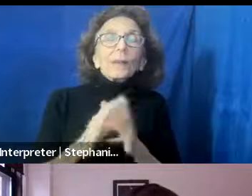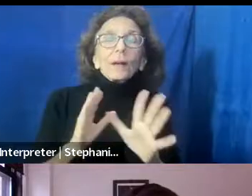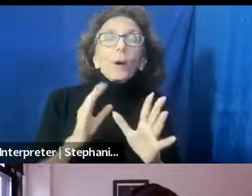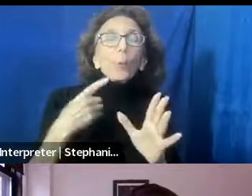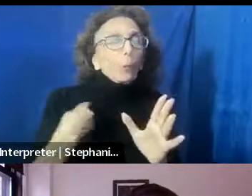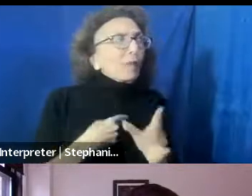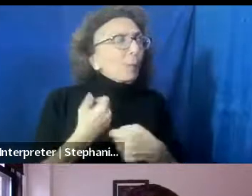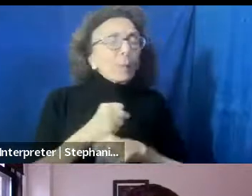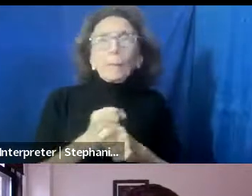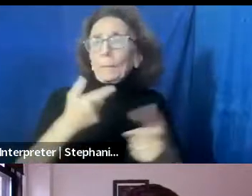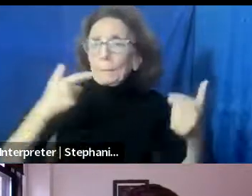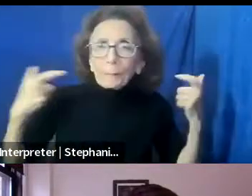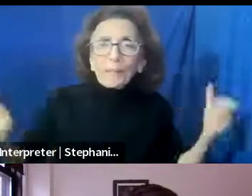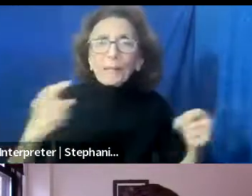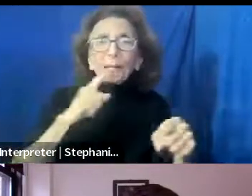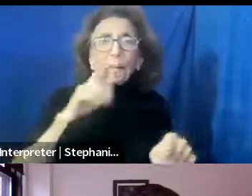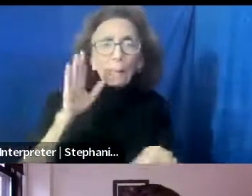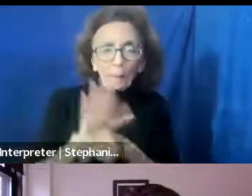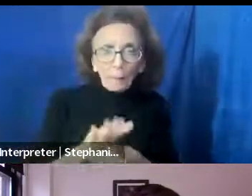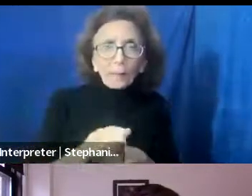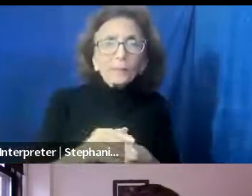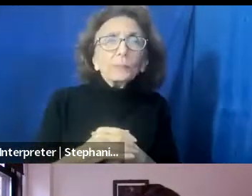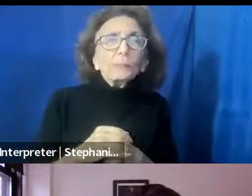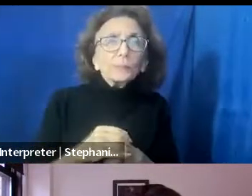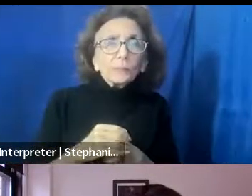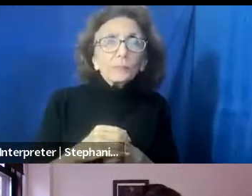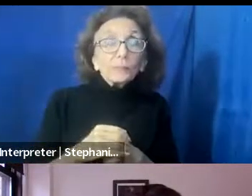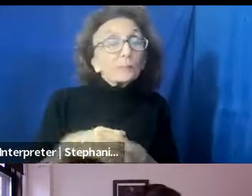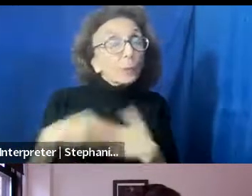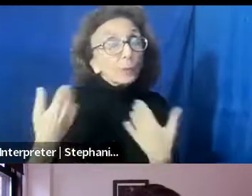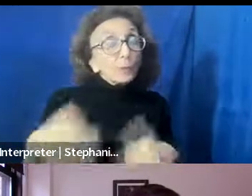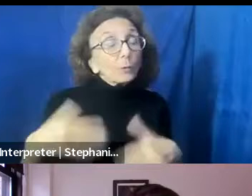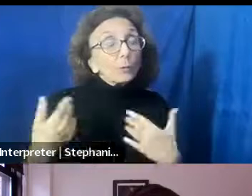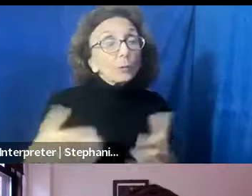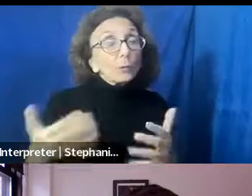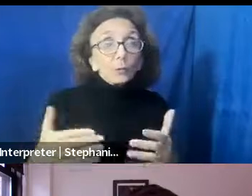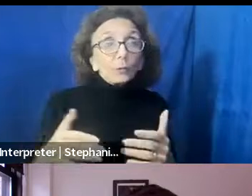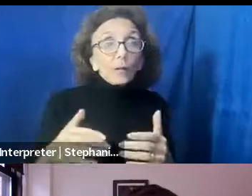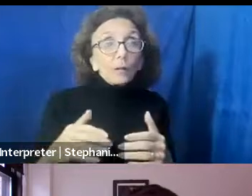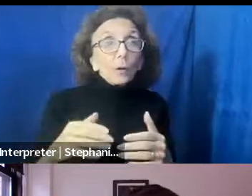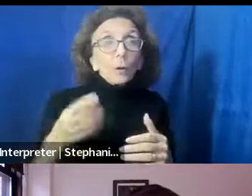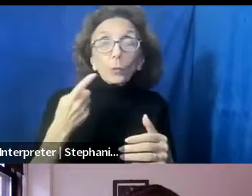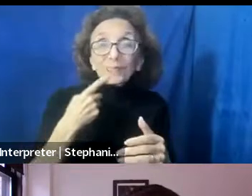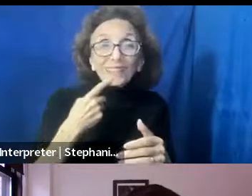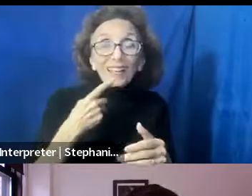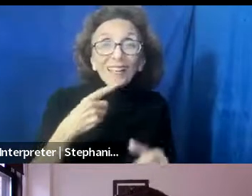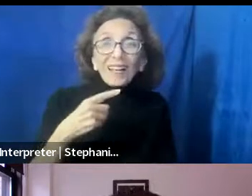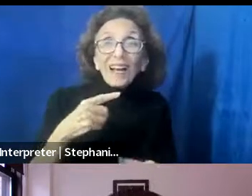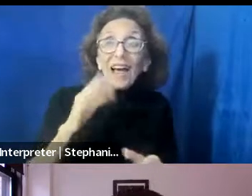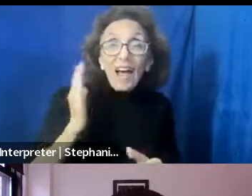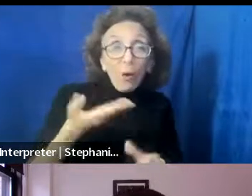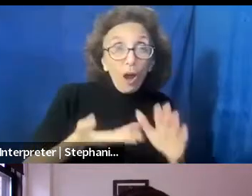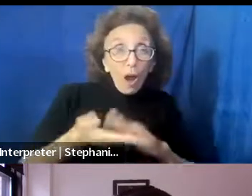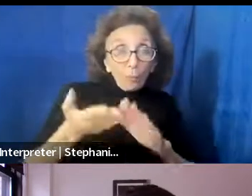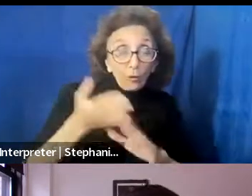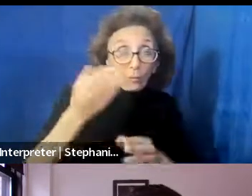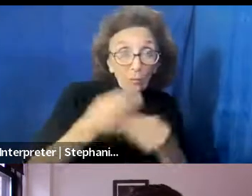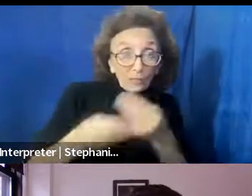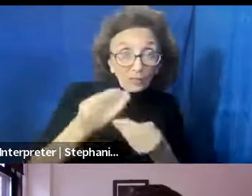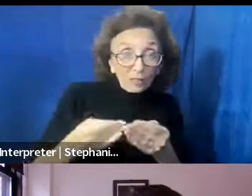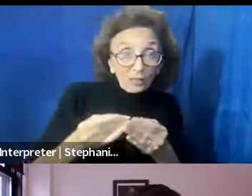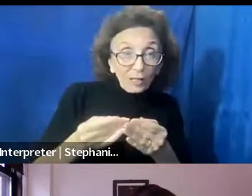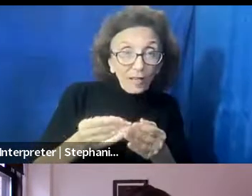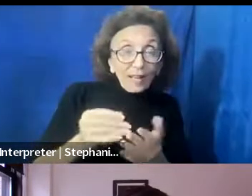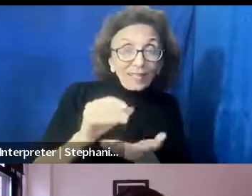that we've made are substantial, like 10% of our operating budget approximately,